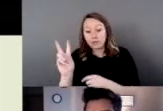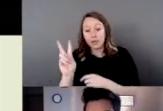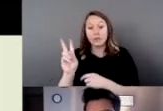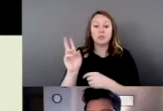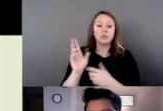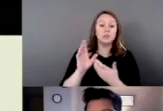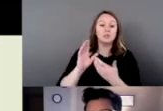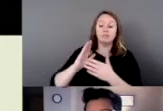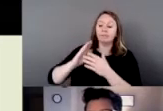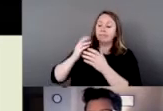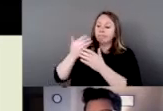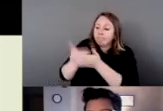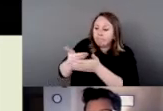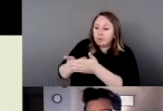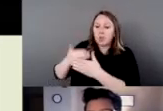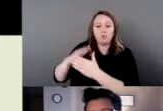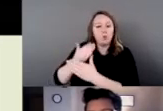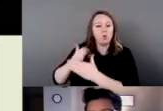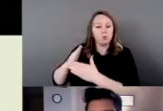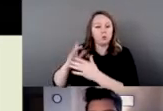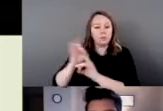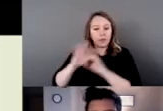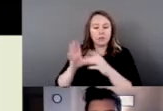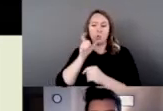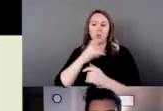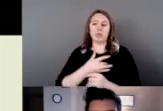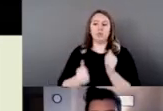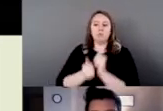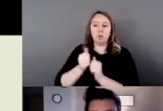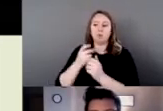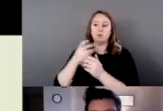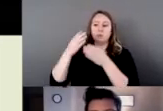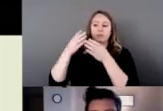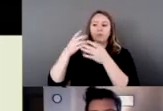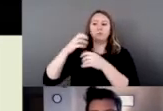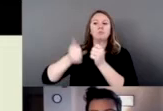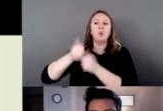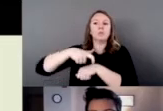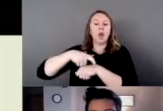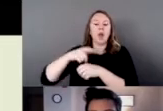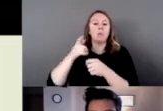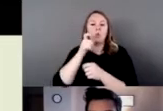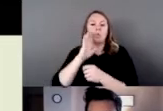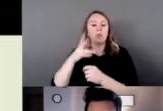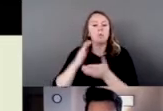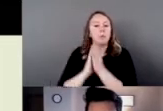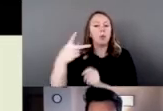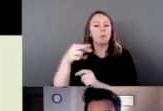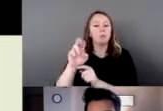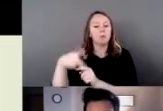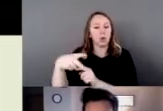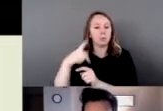likely the offender or the perpetrator of these crimes. And then we'll talk about tools for